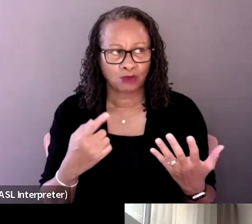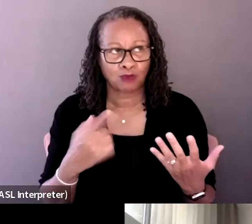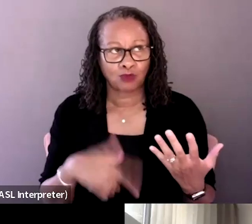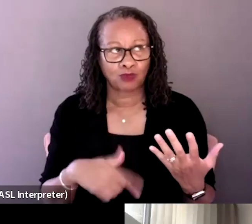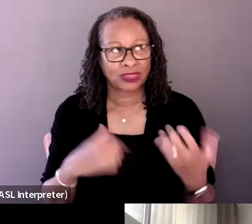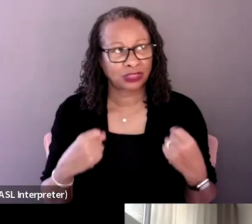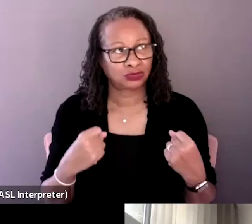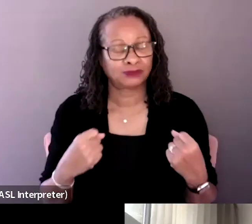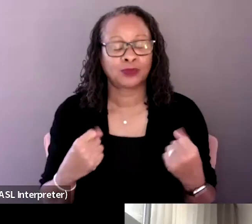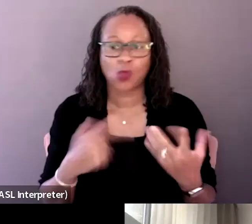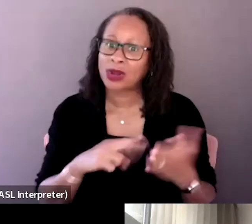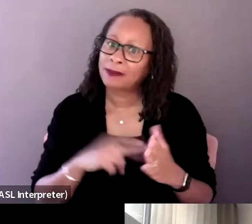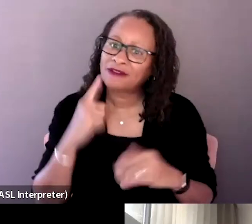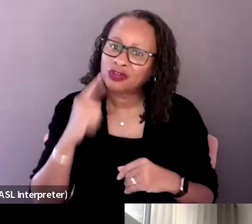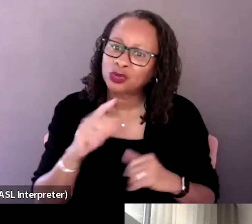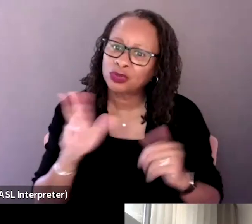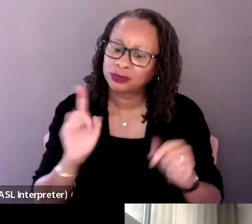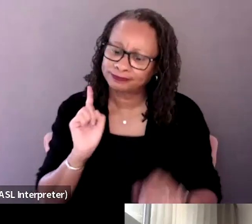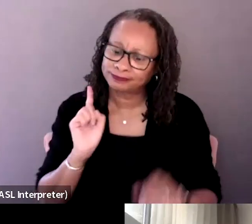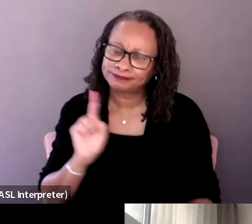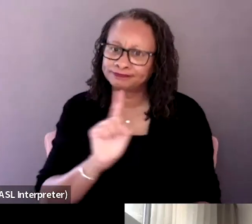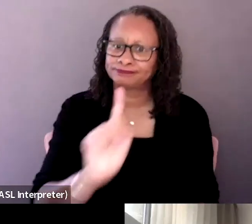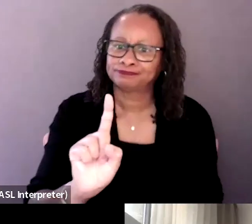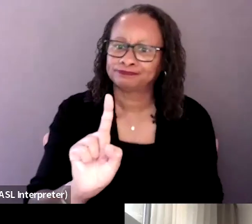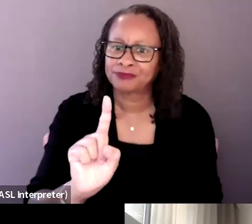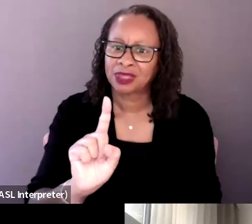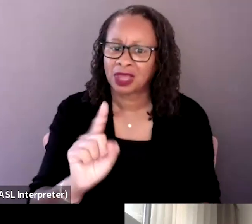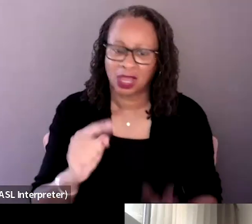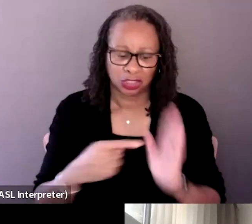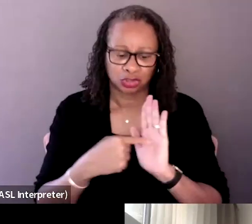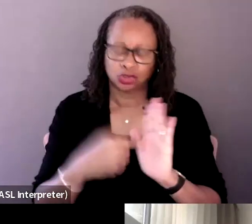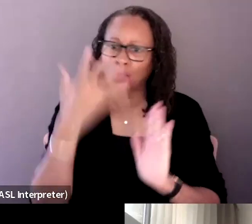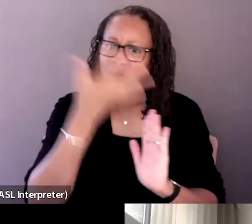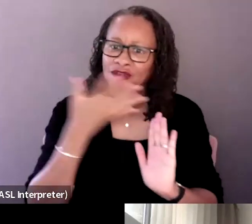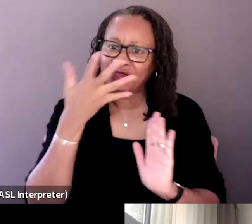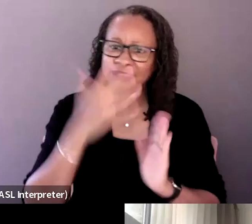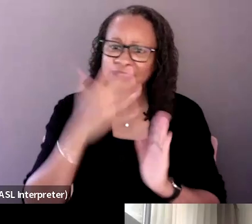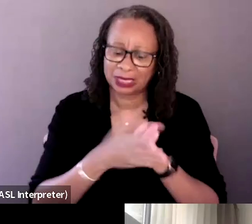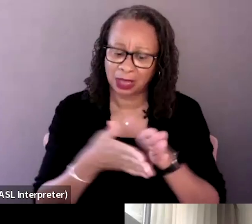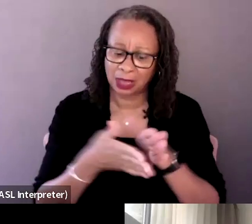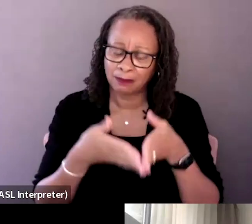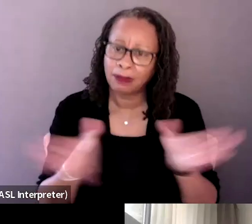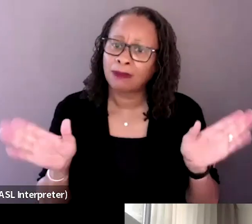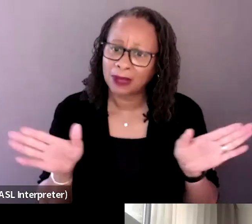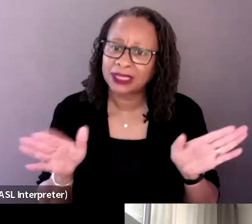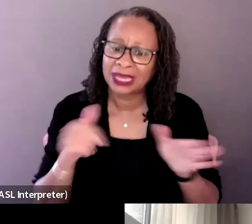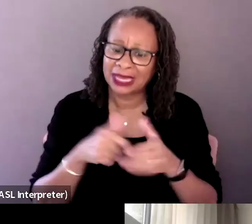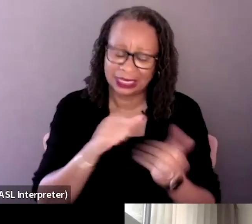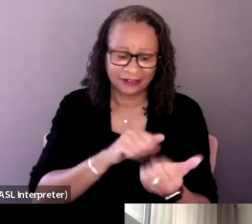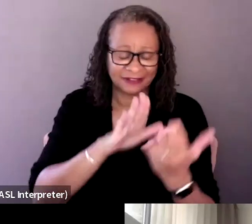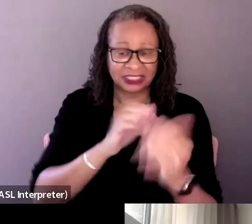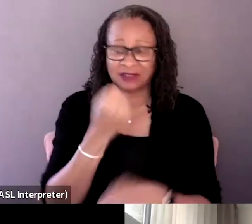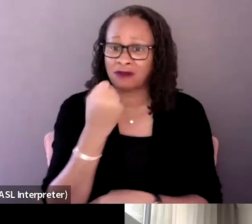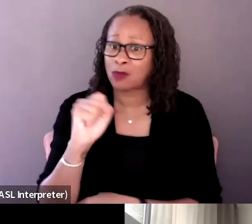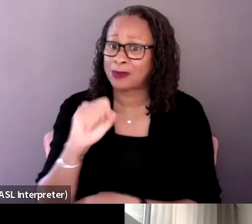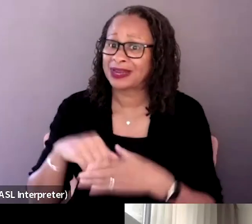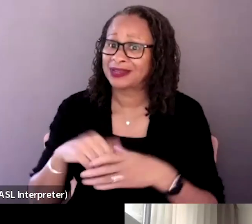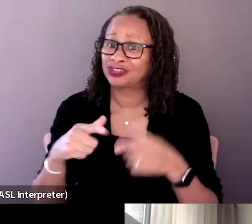face, to become a public figure and the face of this movement in Japan. And